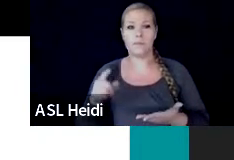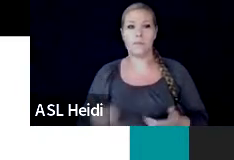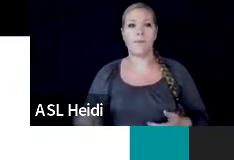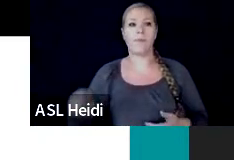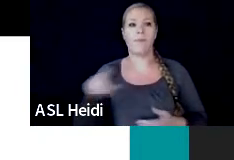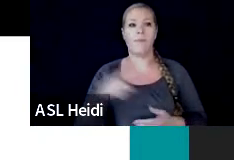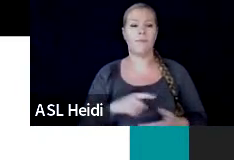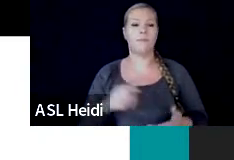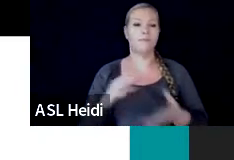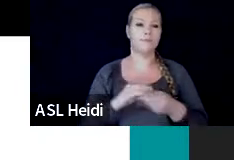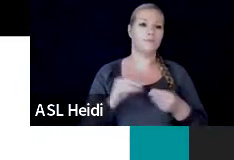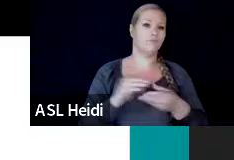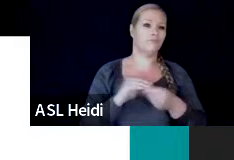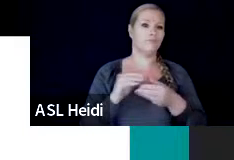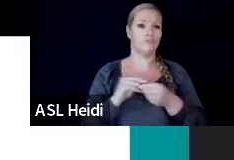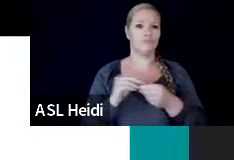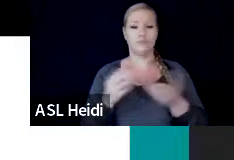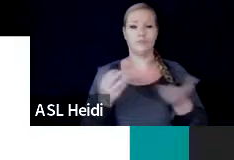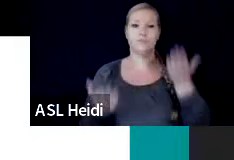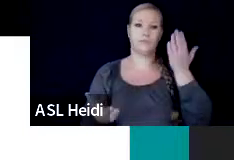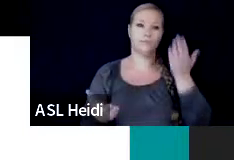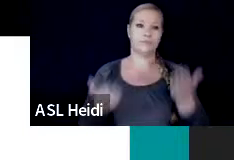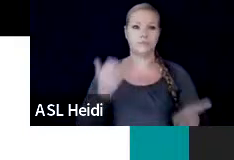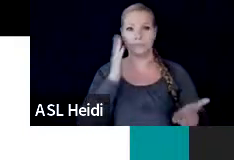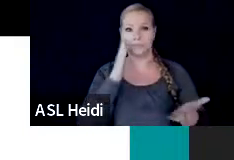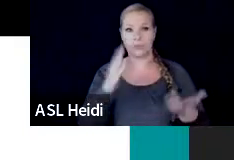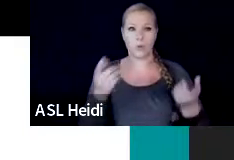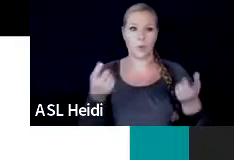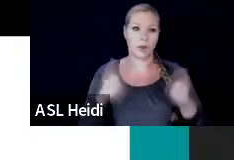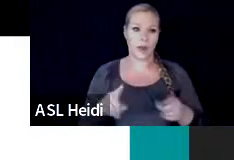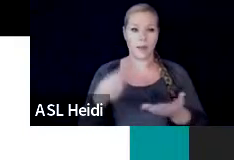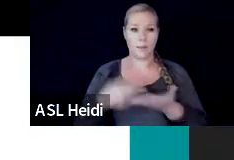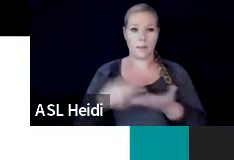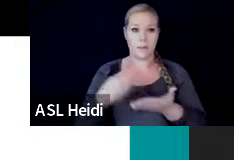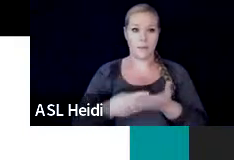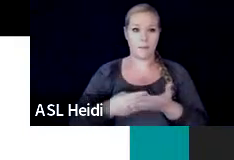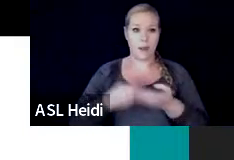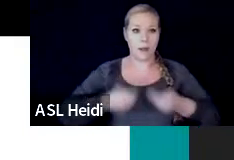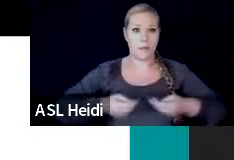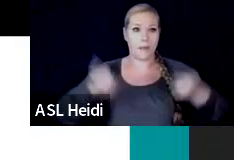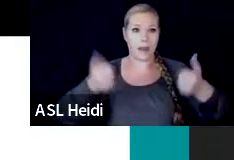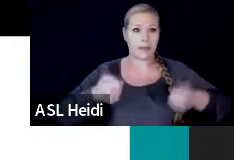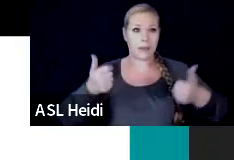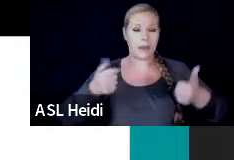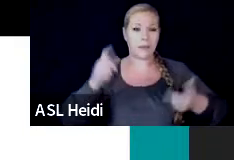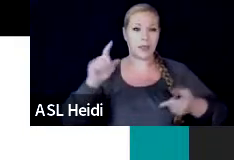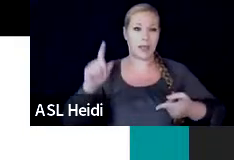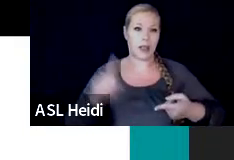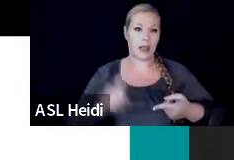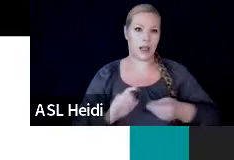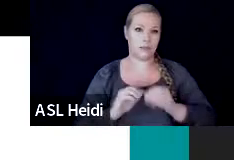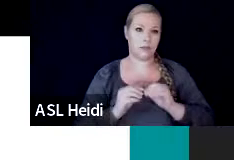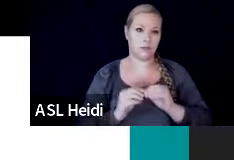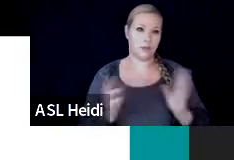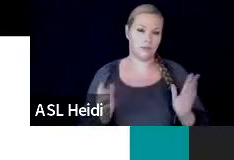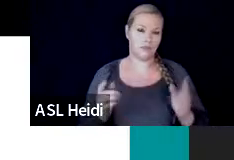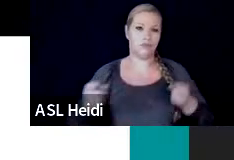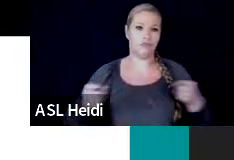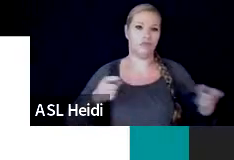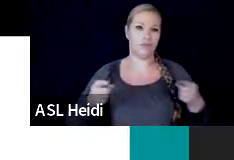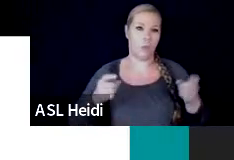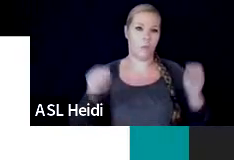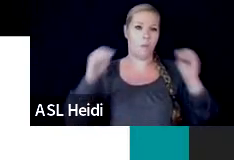see inflation brought under control. But I did hear President Biden reinforce